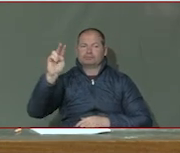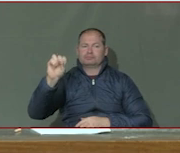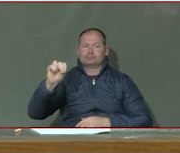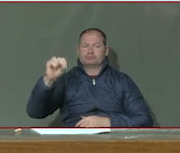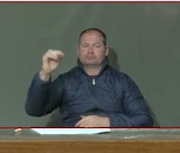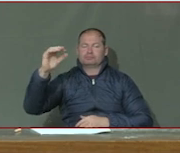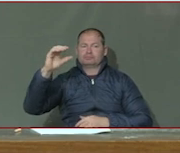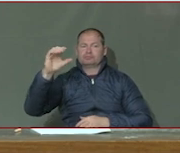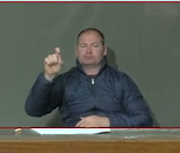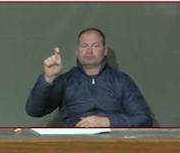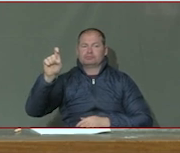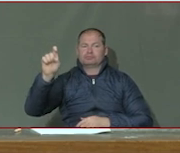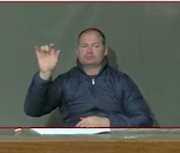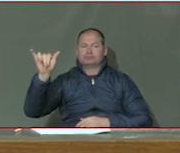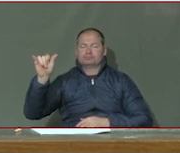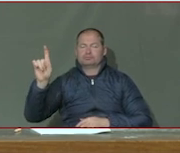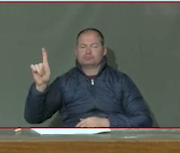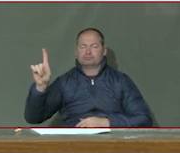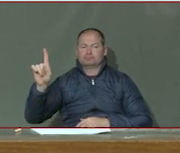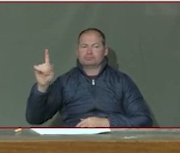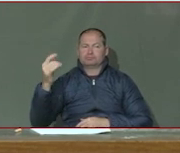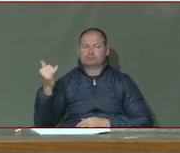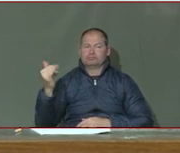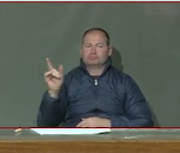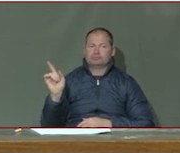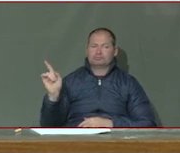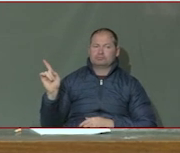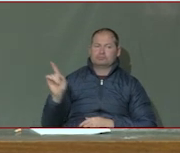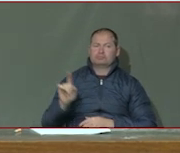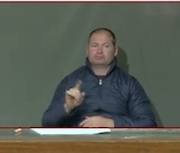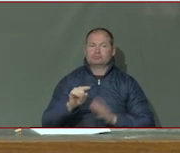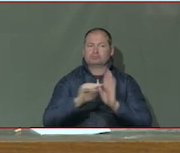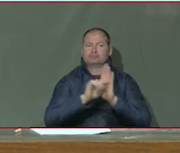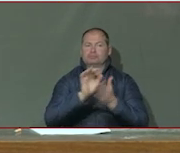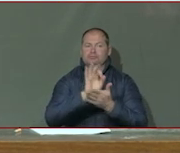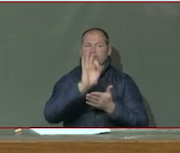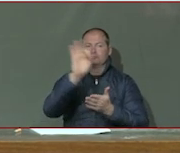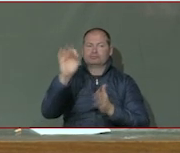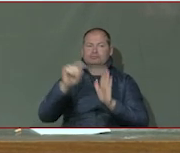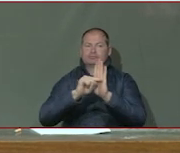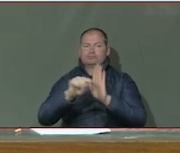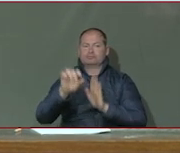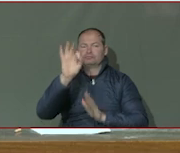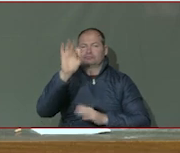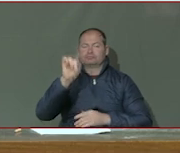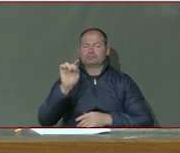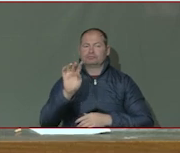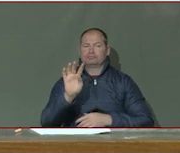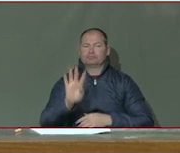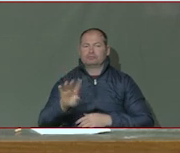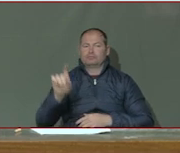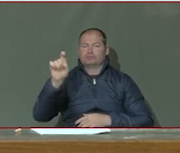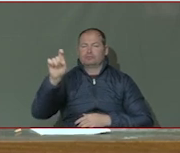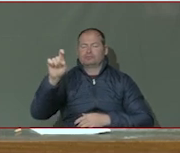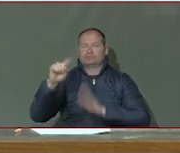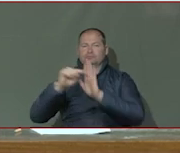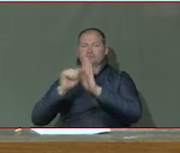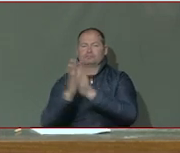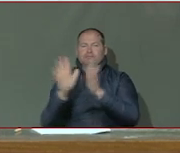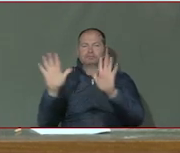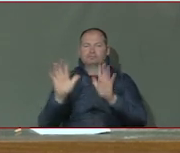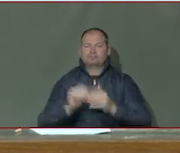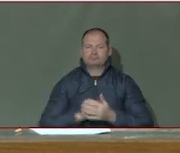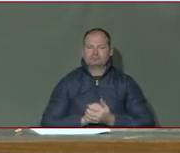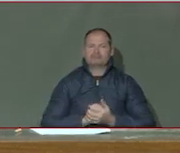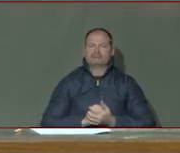x1. So y minus 13 is equal to negative 3 over 4, and that is x minus 10.